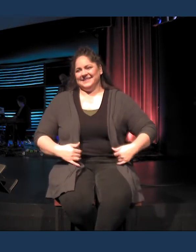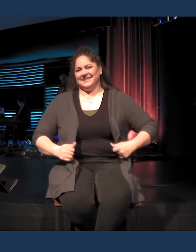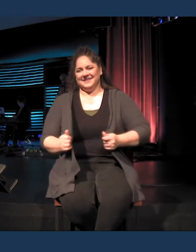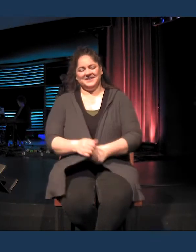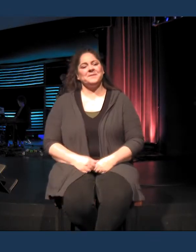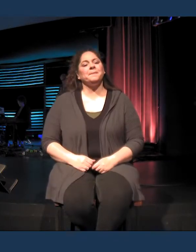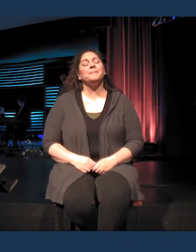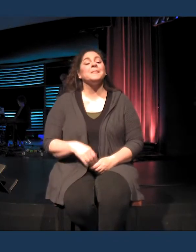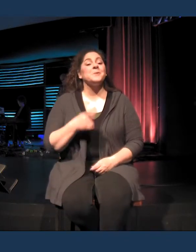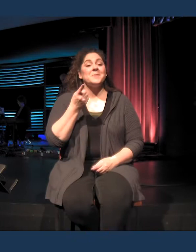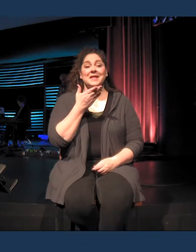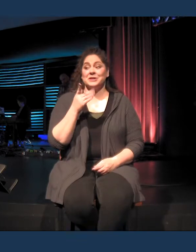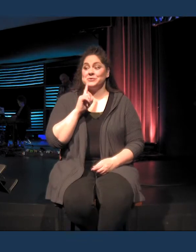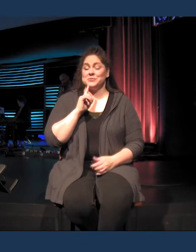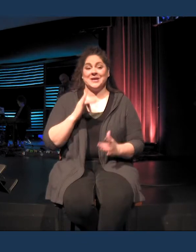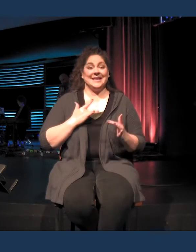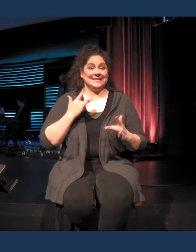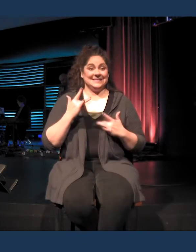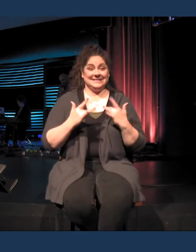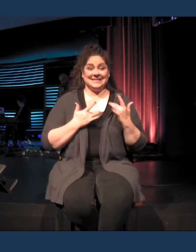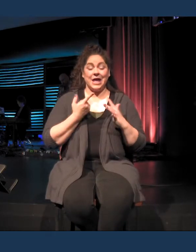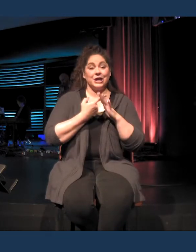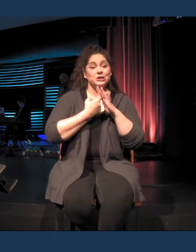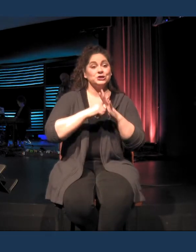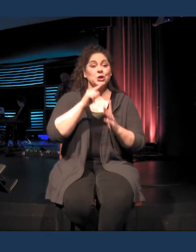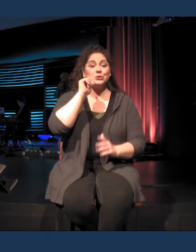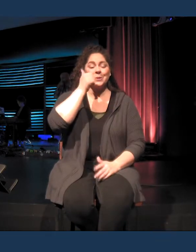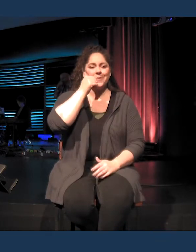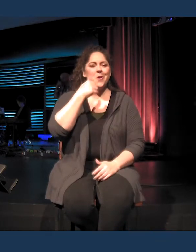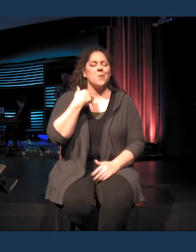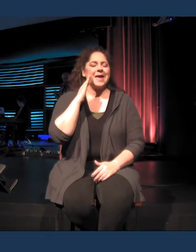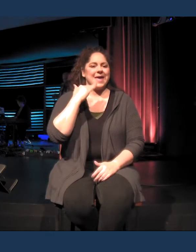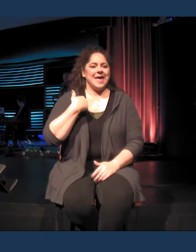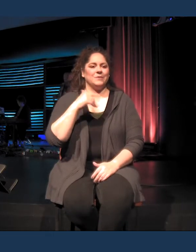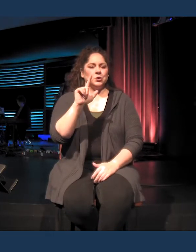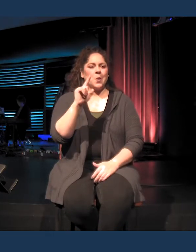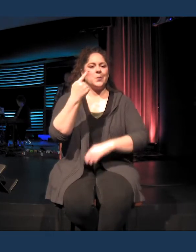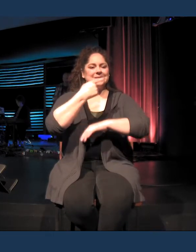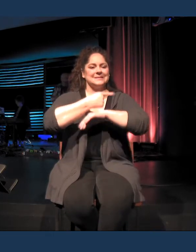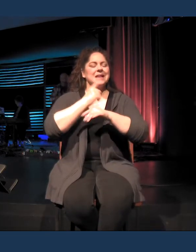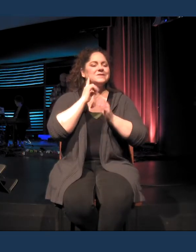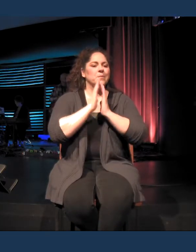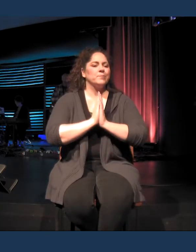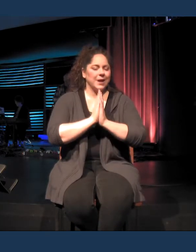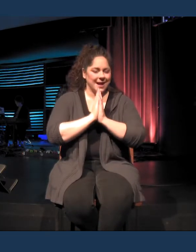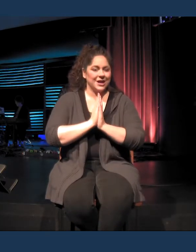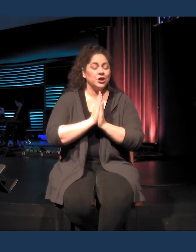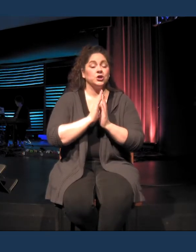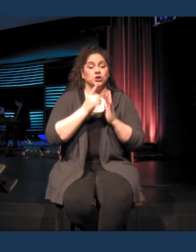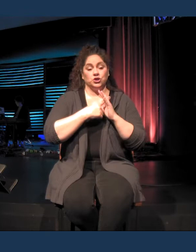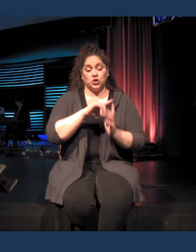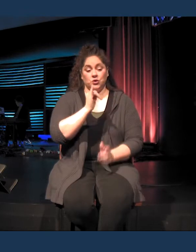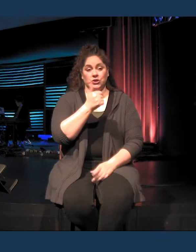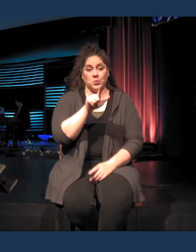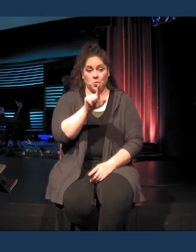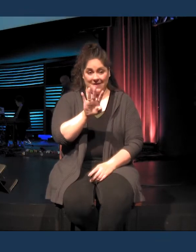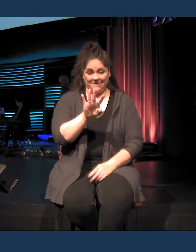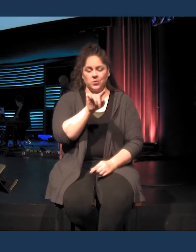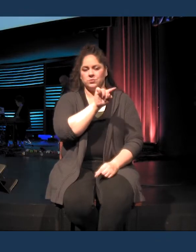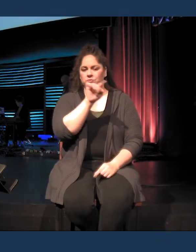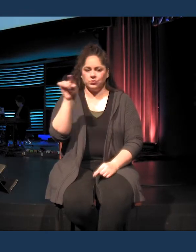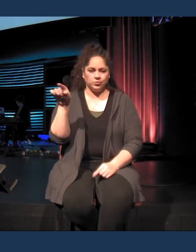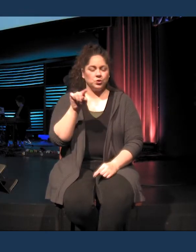Something that we're super excited about that's beginning tomorrow is 21 days of prayer. So it's from January 24th